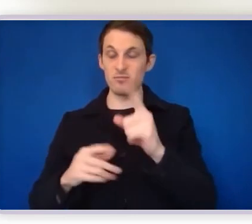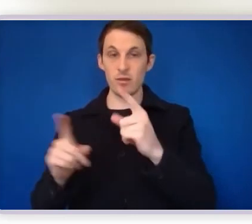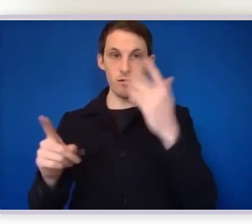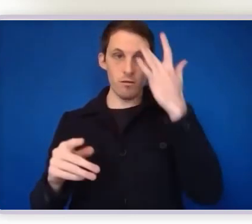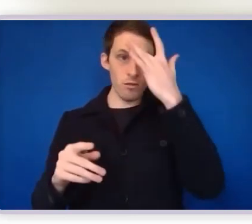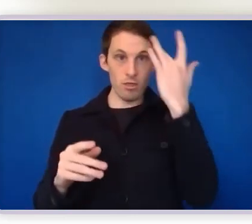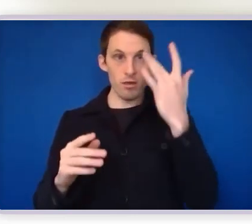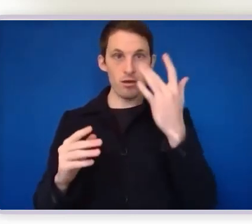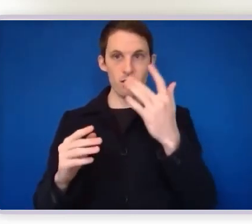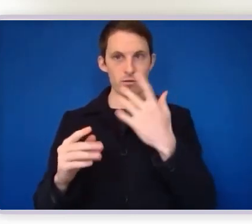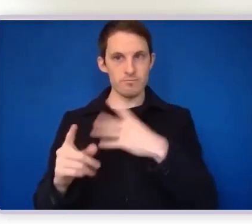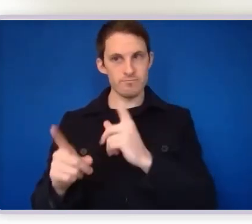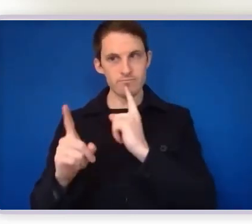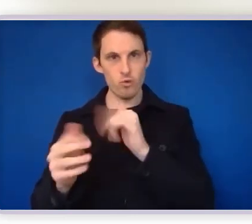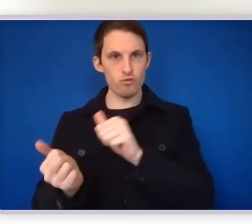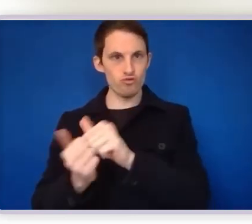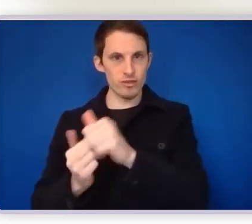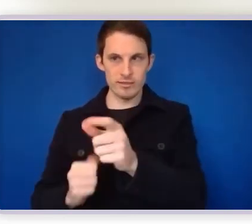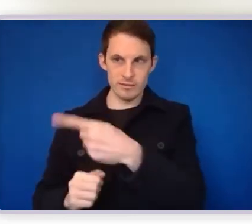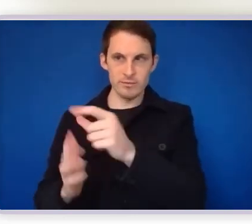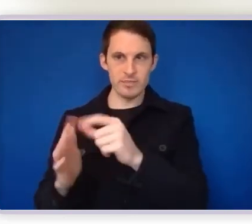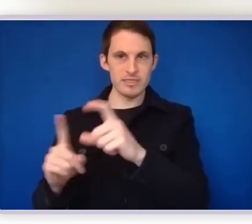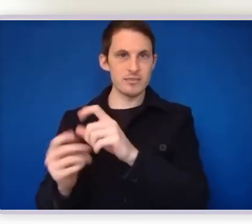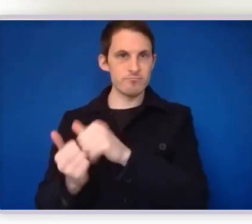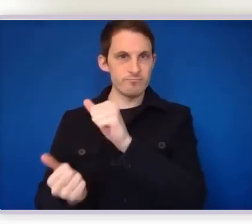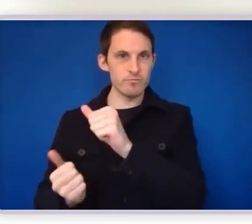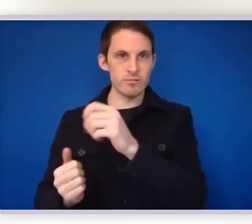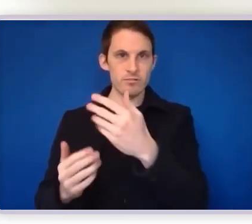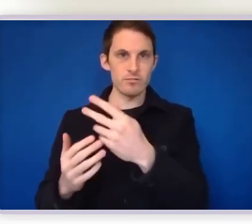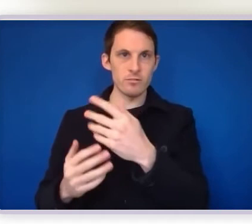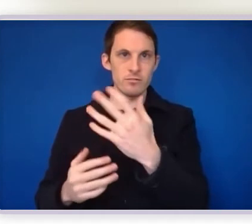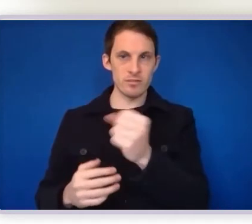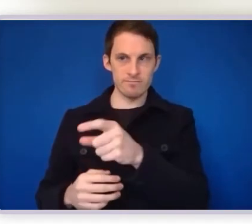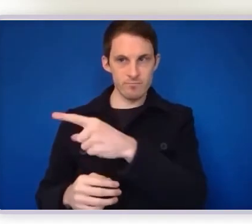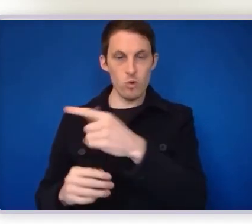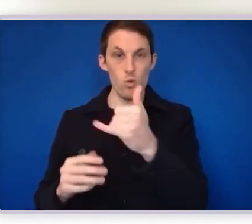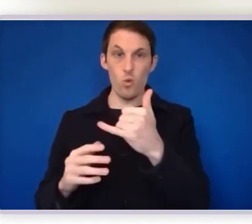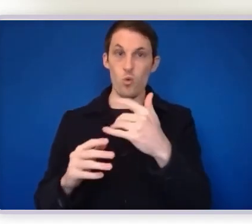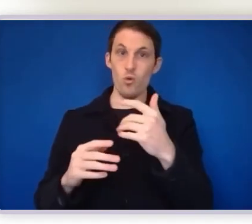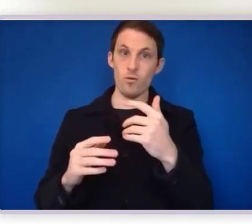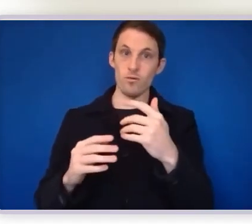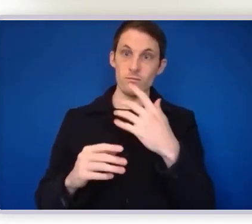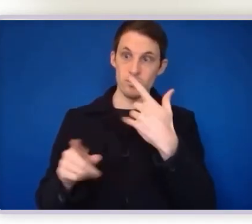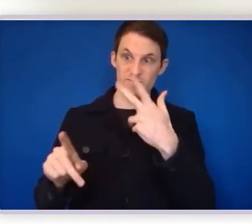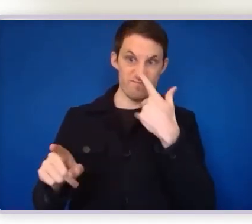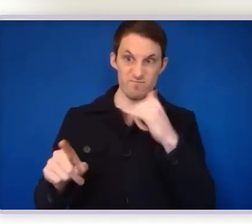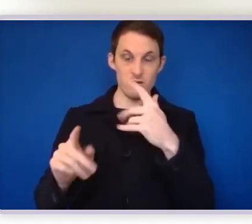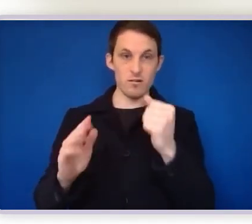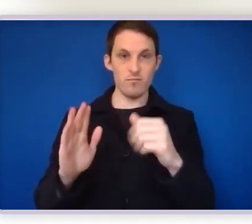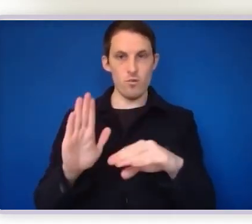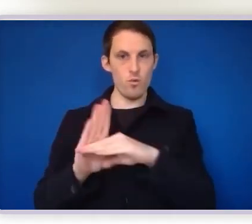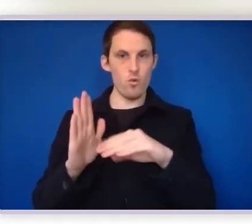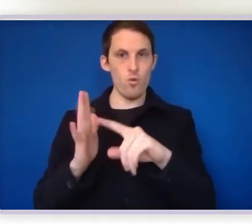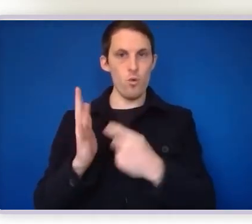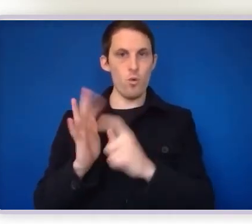thing, right through to, as I said, providing an order which bans that worker from the sector permanently, which